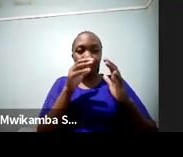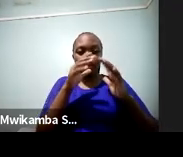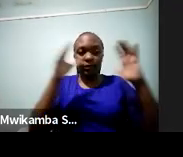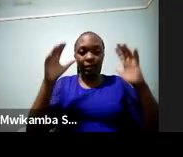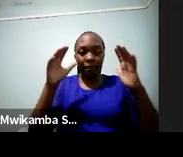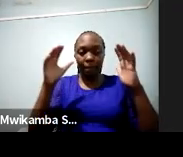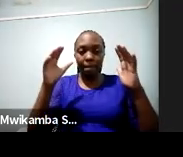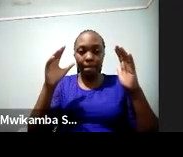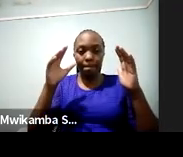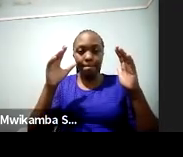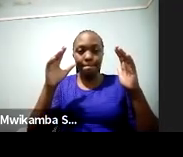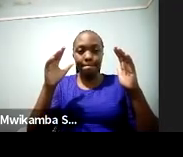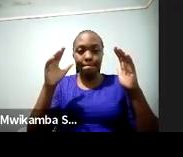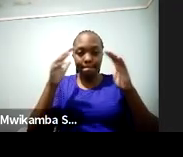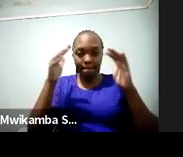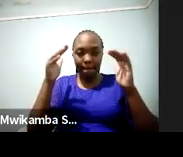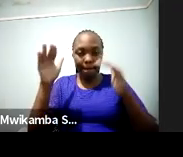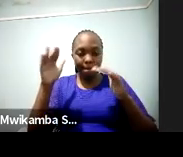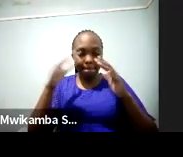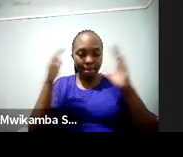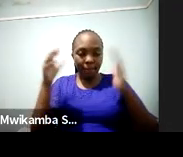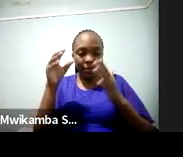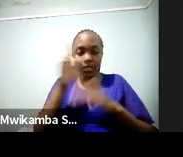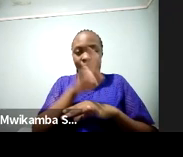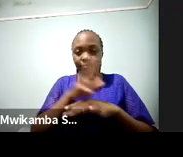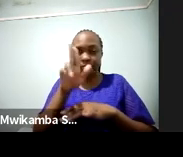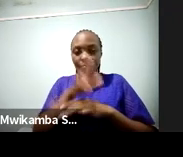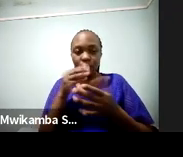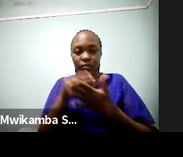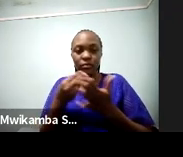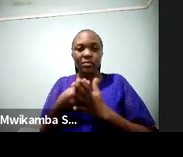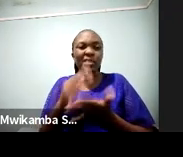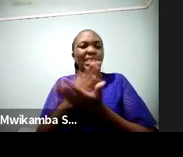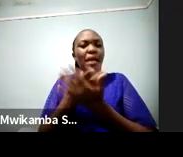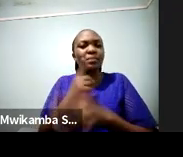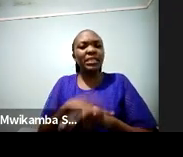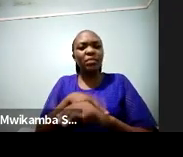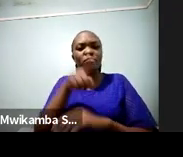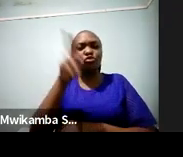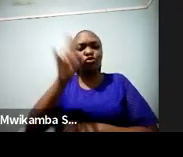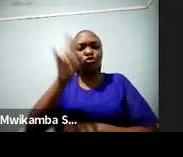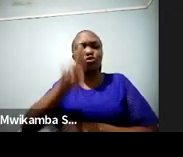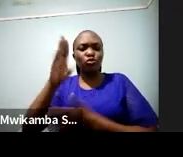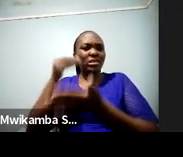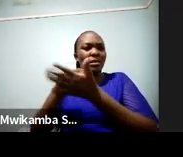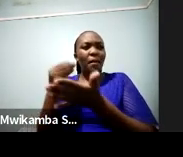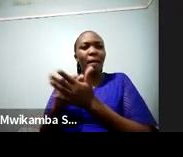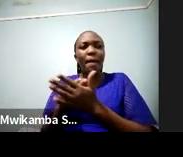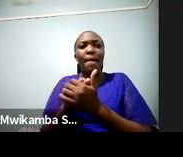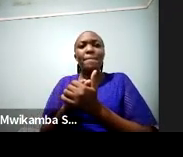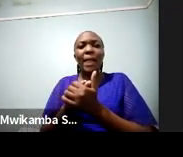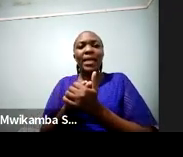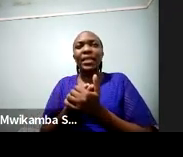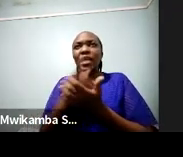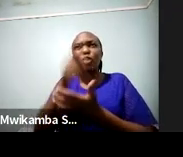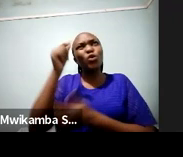when you spend and you can't remember where you spent. Now M-Pesa has an M-Pesa ledger. If you are spending through M-Pesa, you can